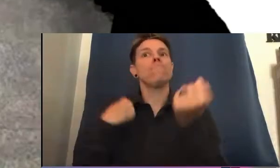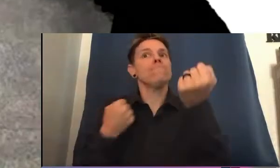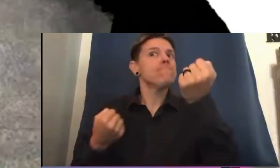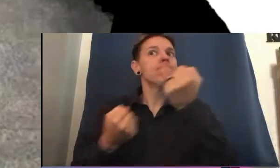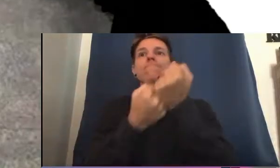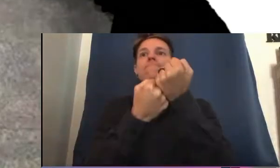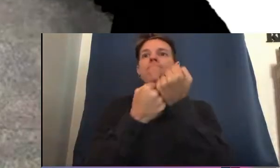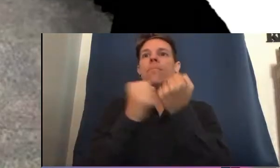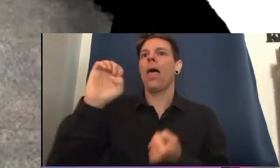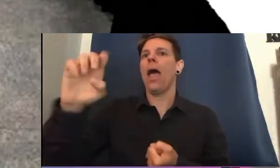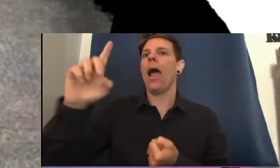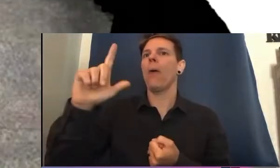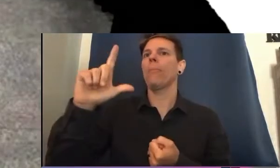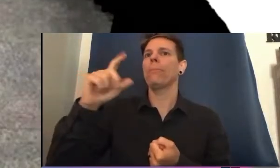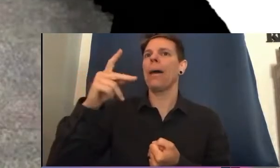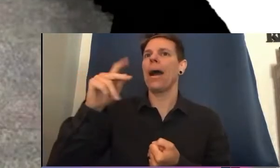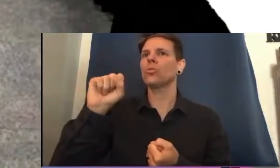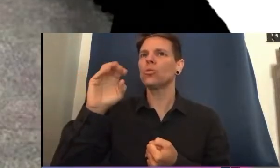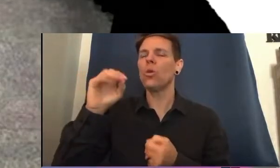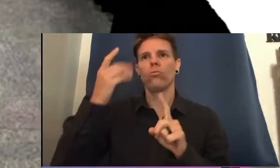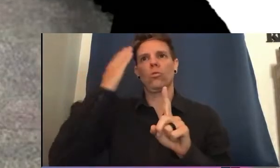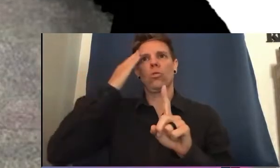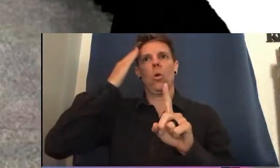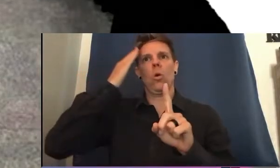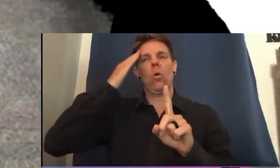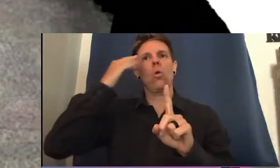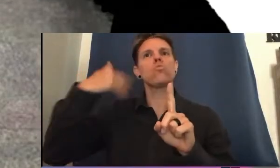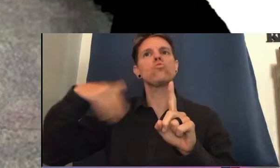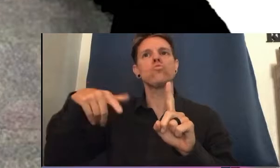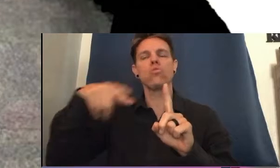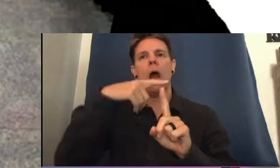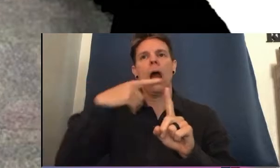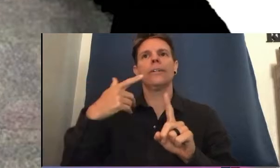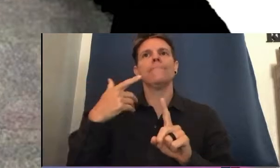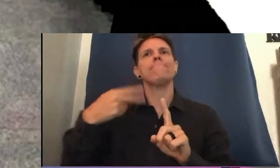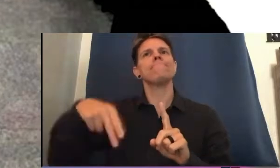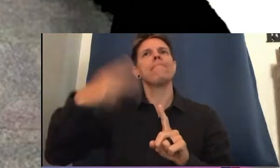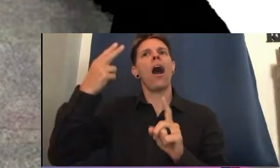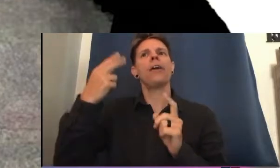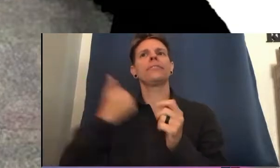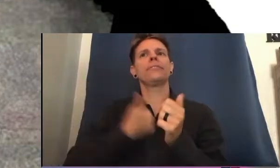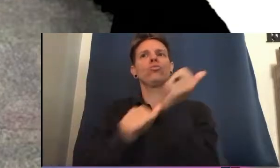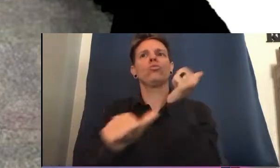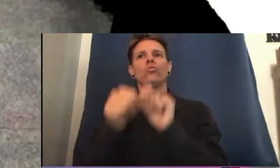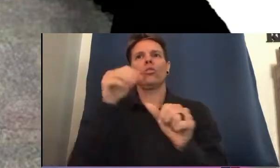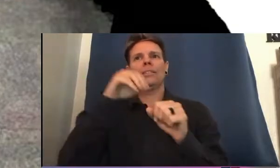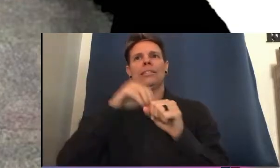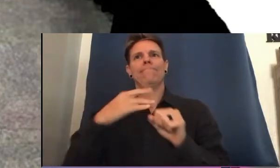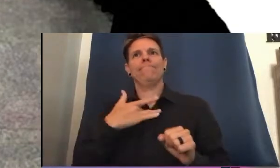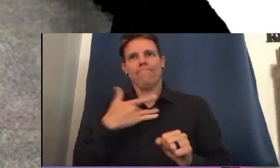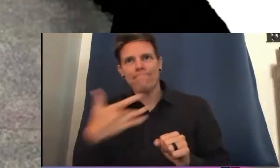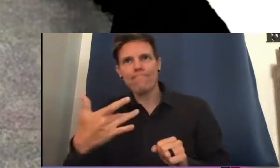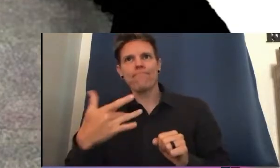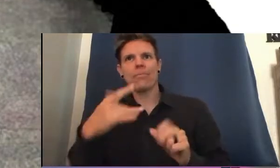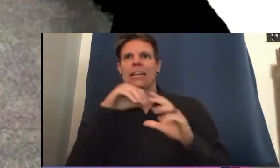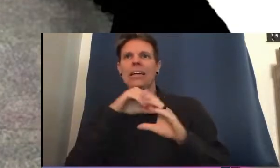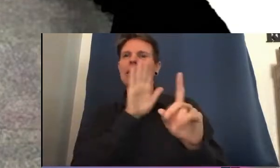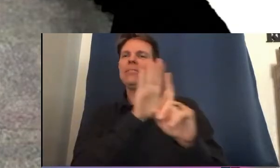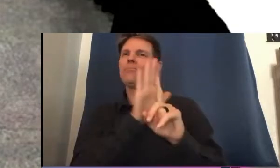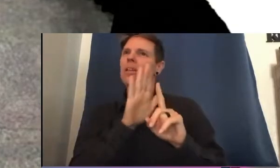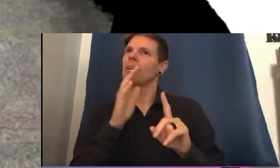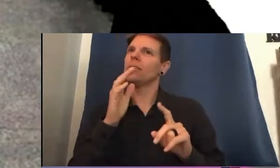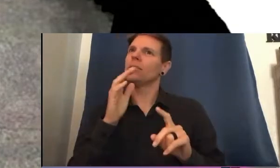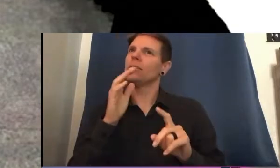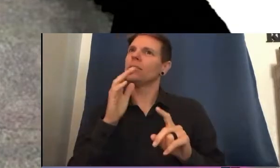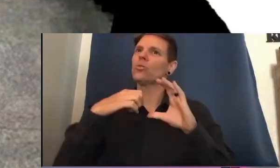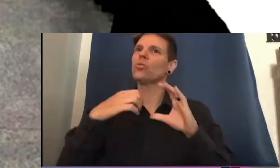for having a really high youth suicide rate. And that was so impactful that